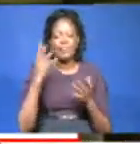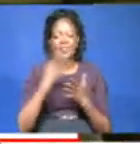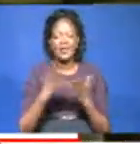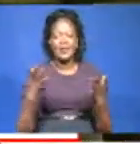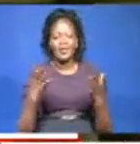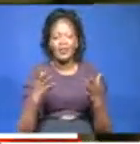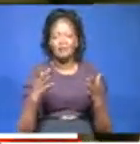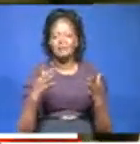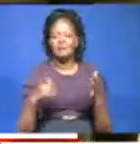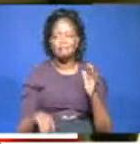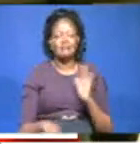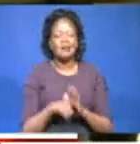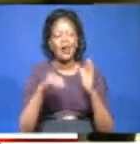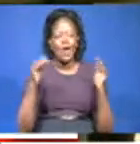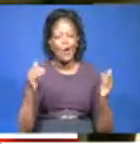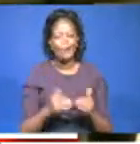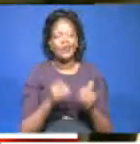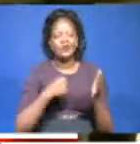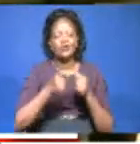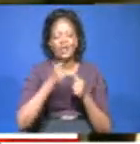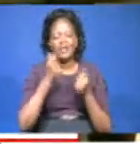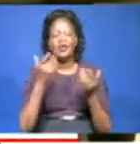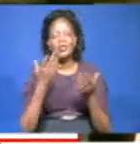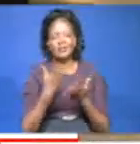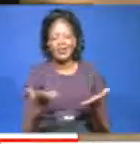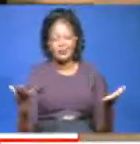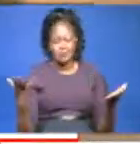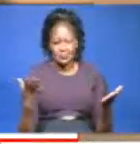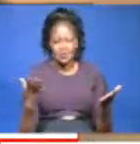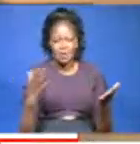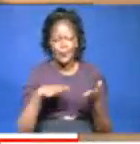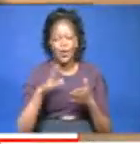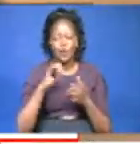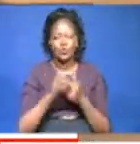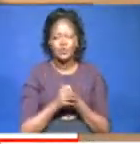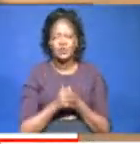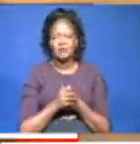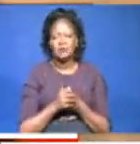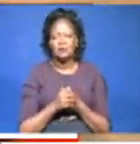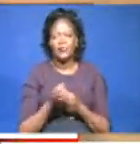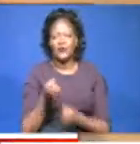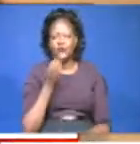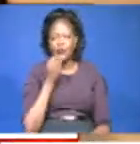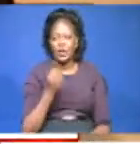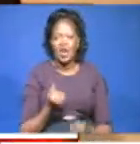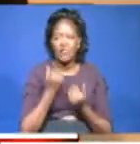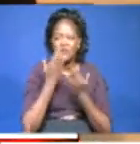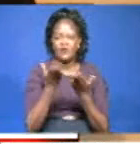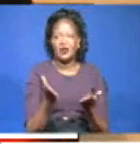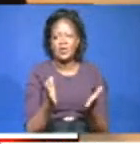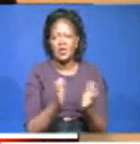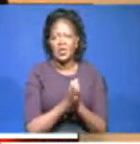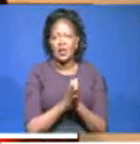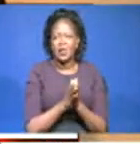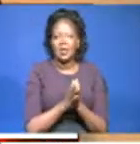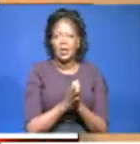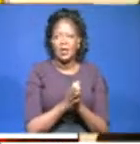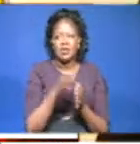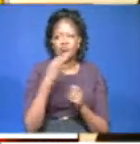negatively impacting the sale of other consumer goods, especially perishables such as food delivery and on-demand